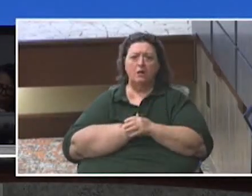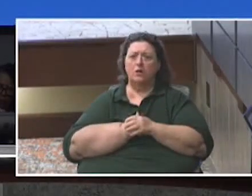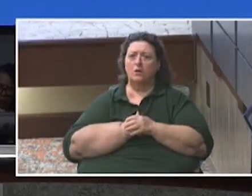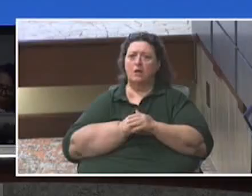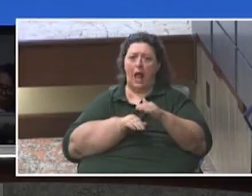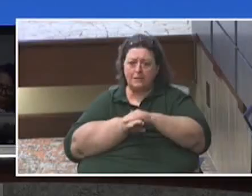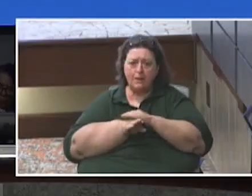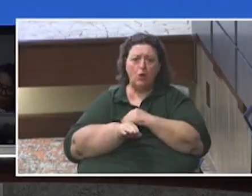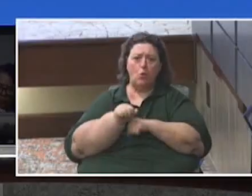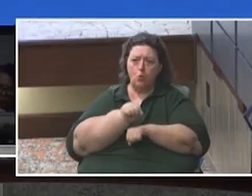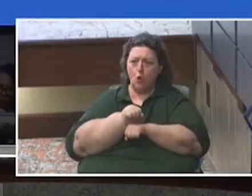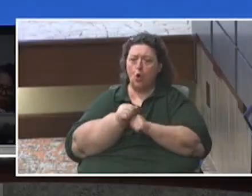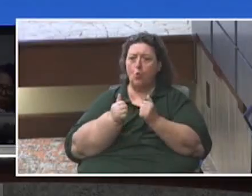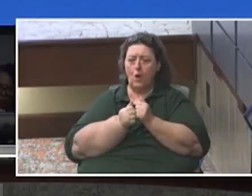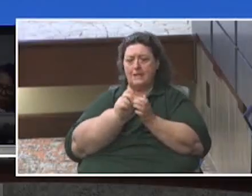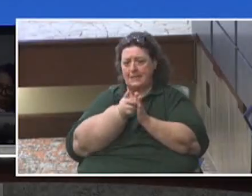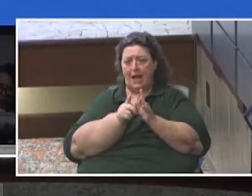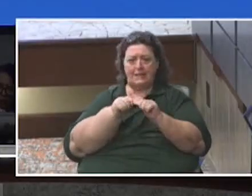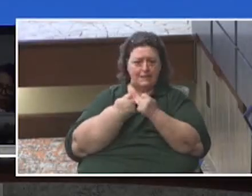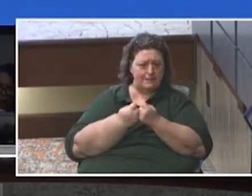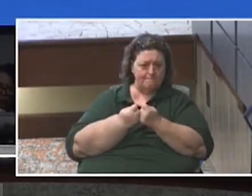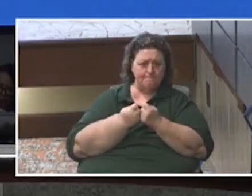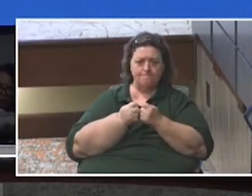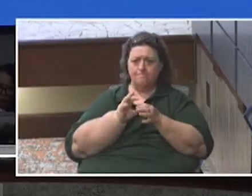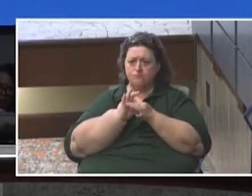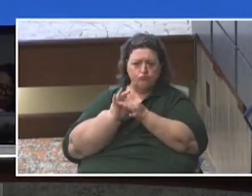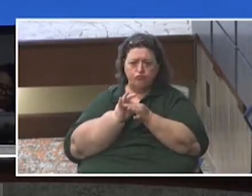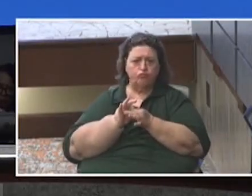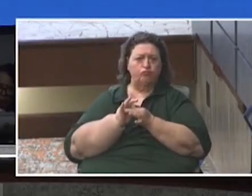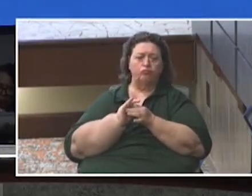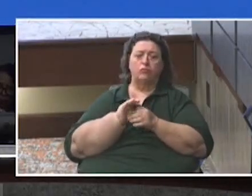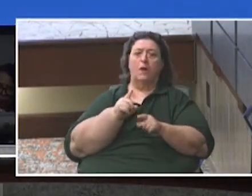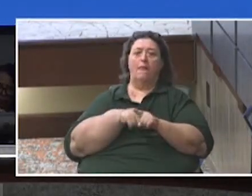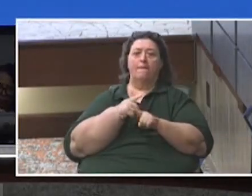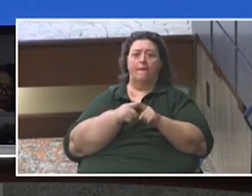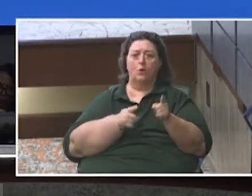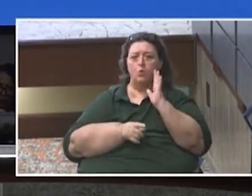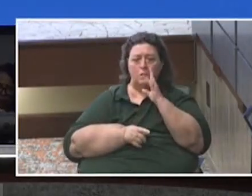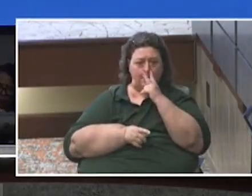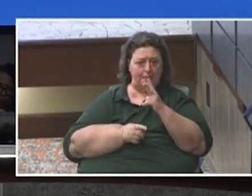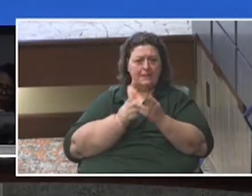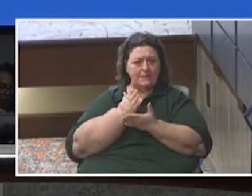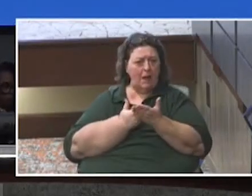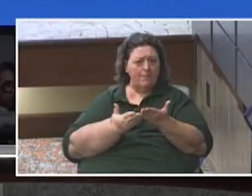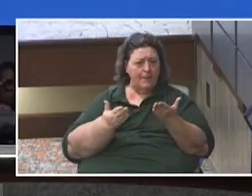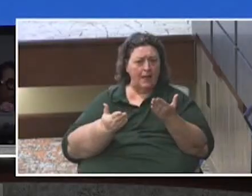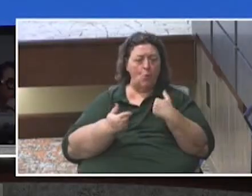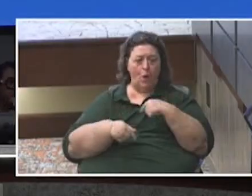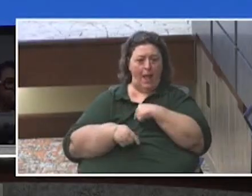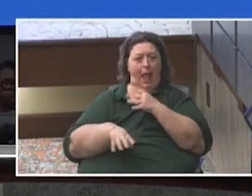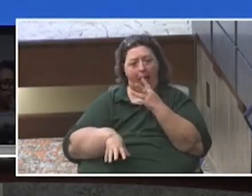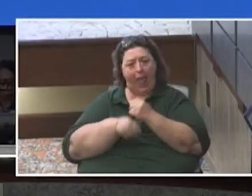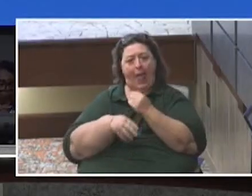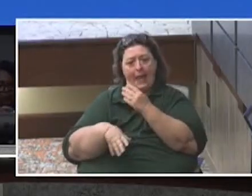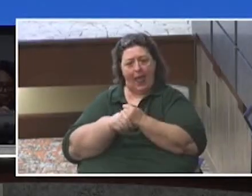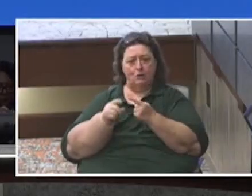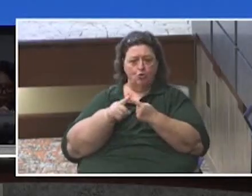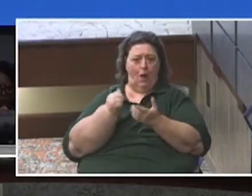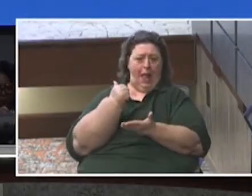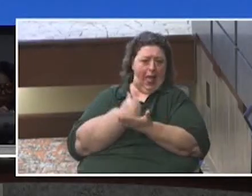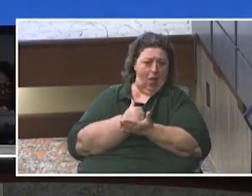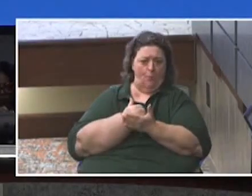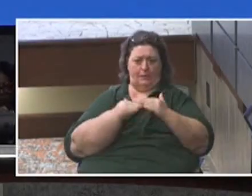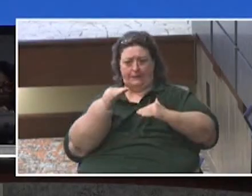really working with the design team collectively. And then you're going to see some things that we're adding to mitigate some of